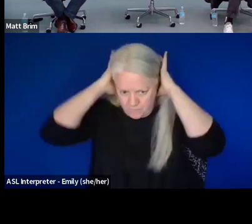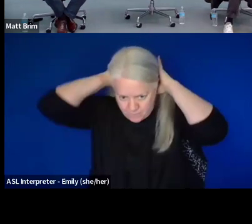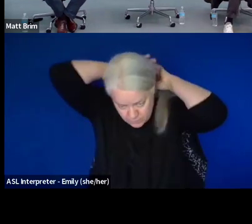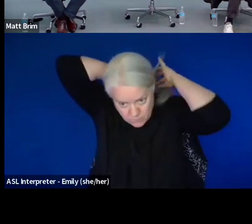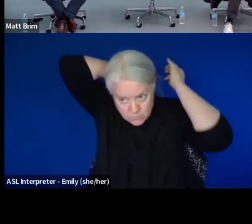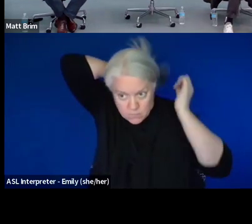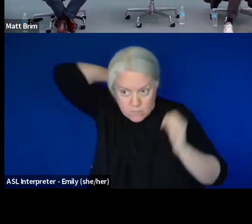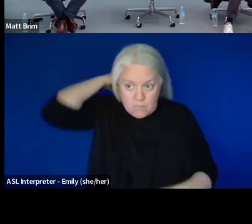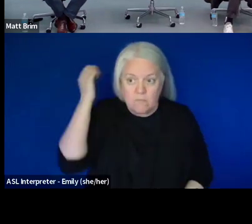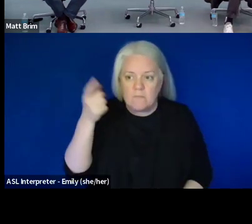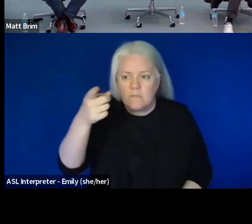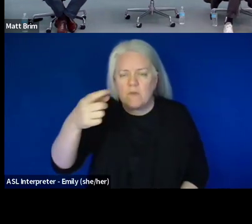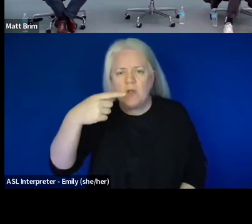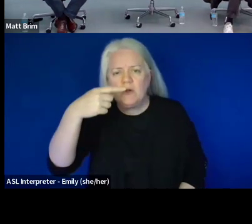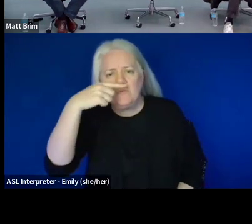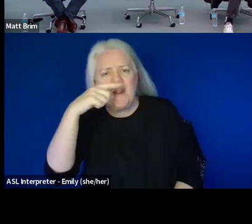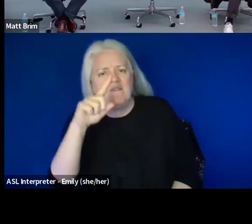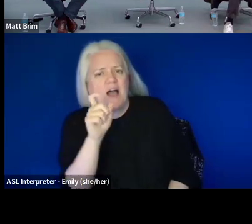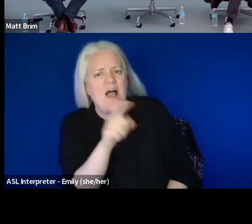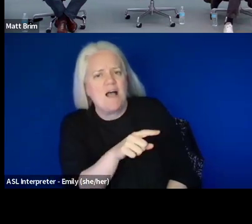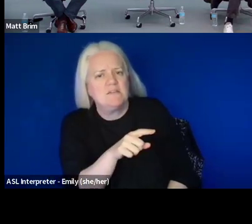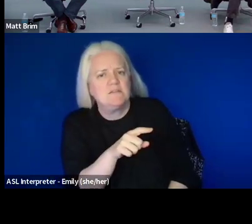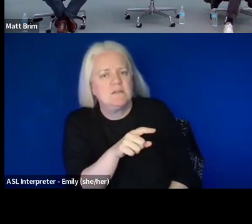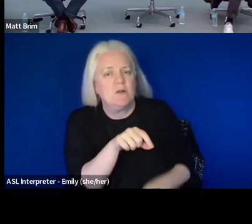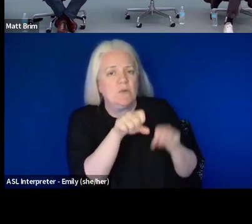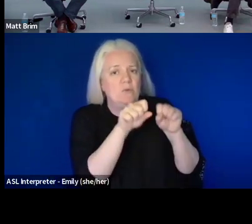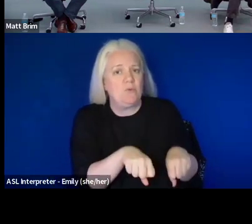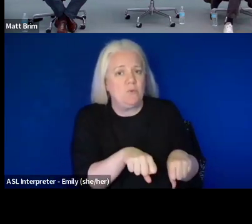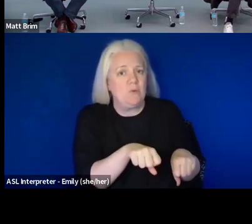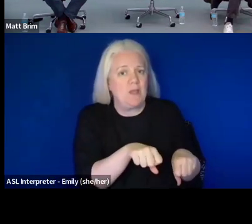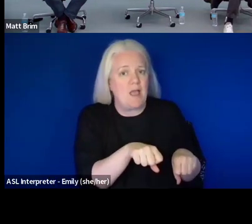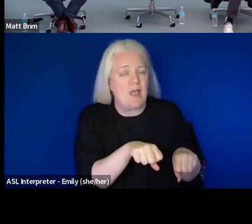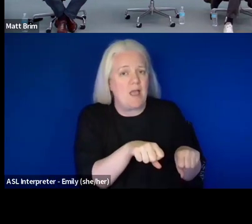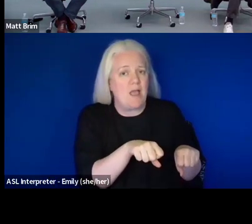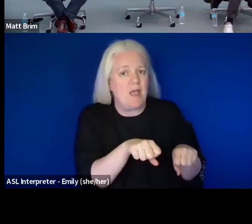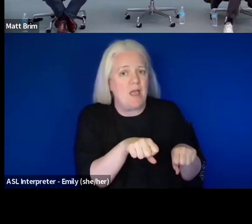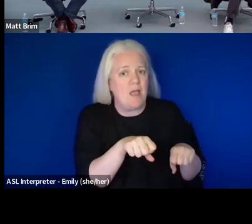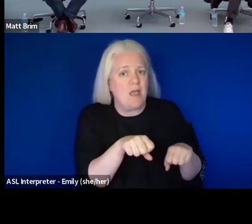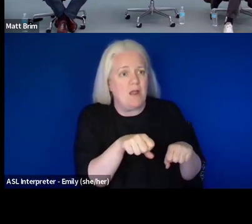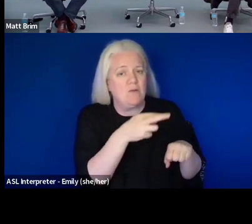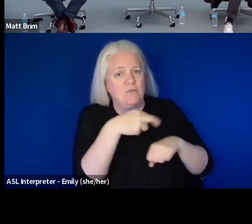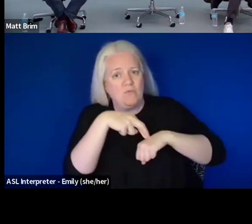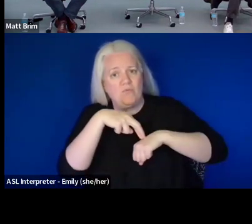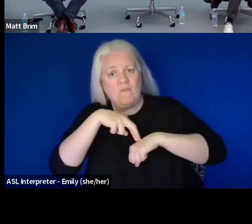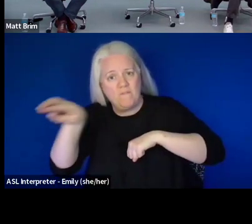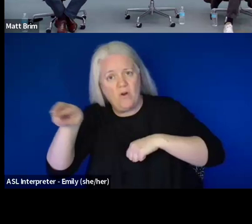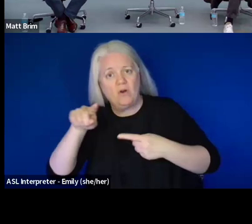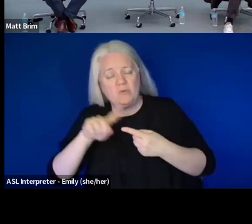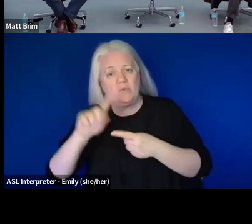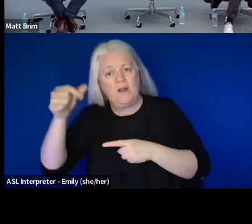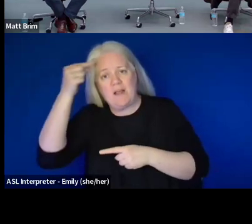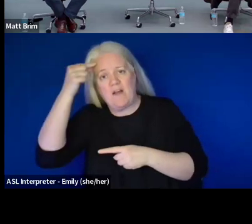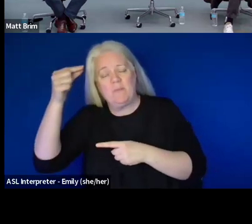May I ask how much do you are able to kind of outsource to the government of New York City?